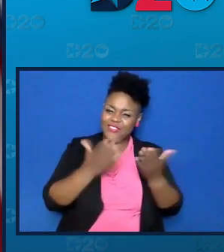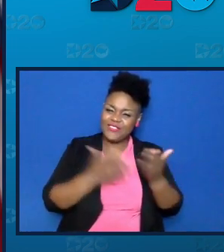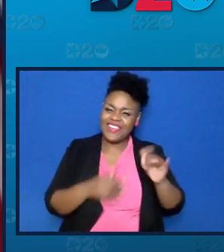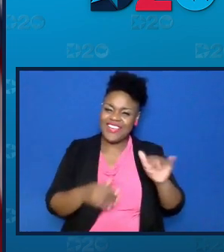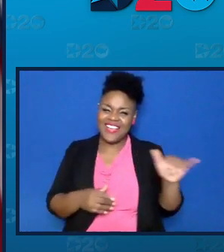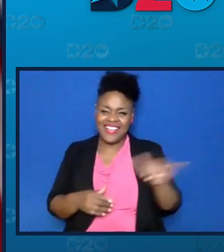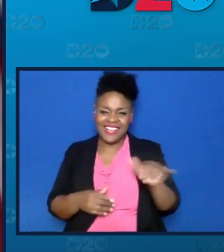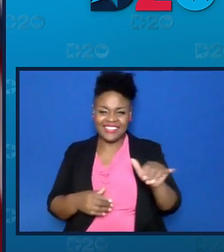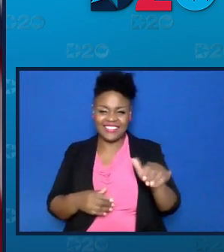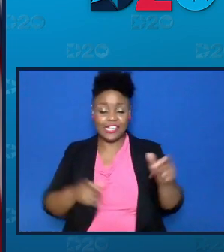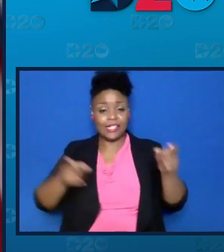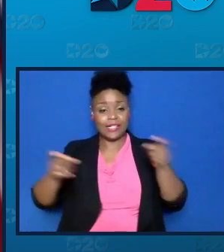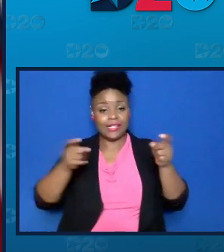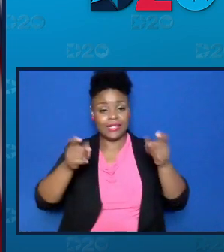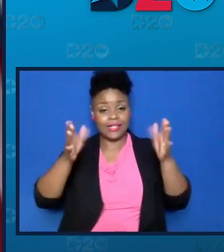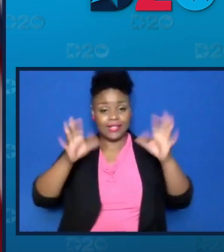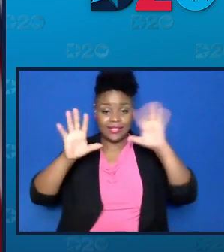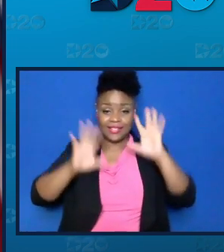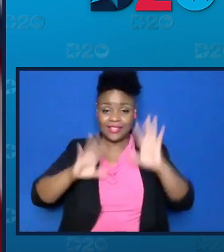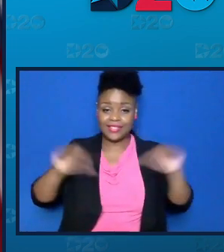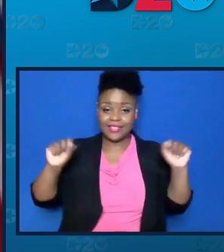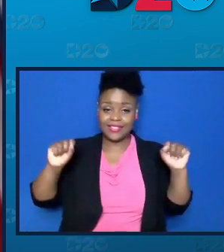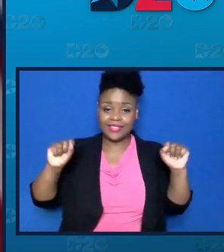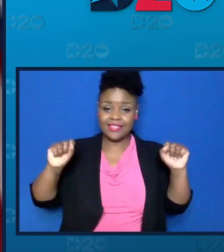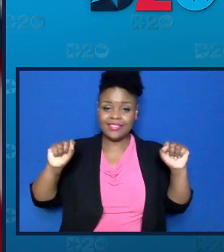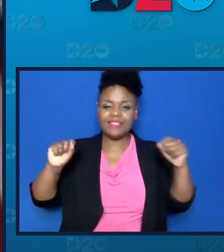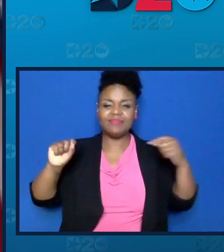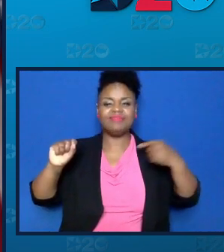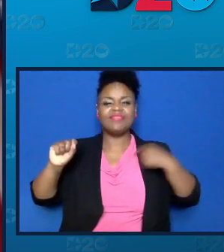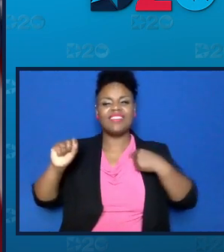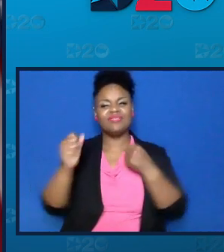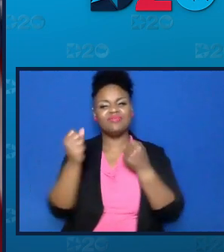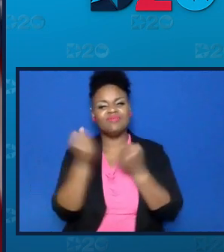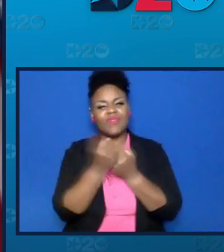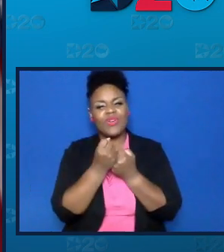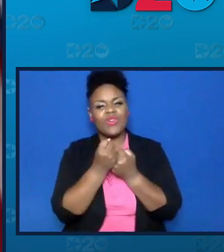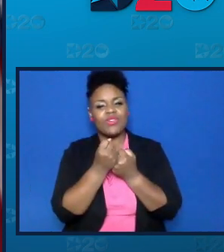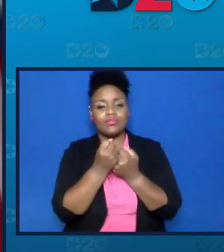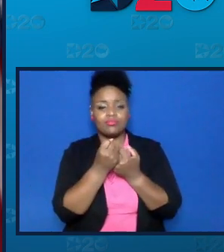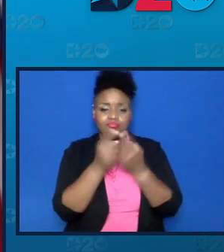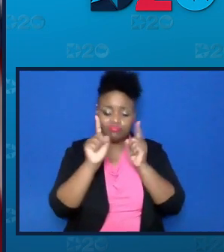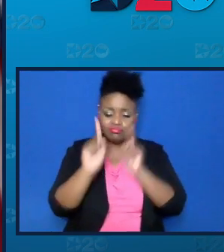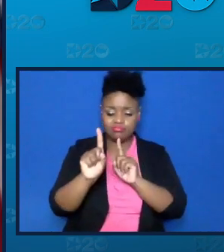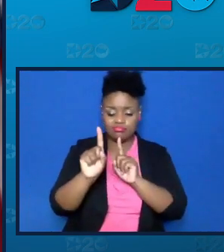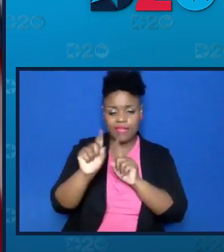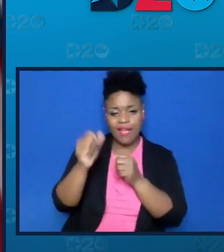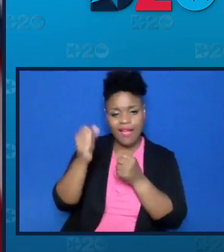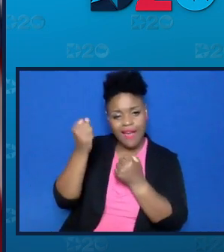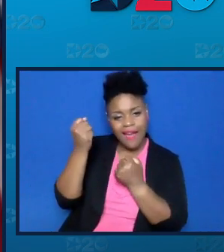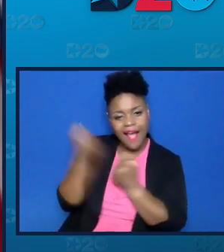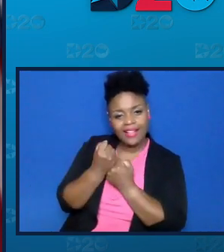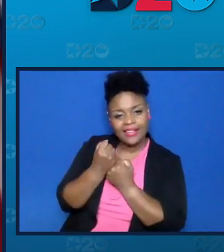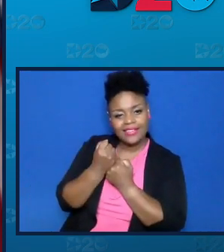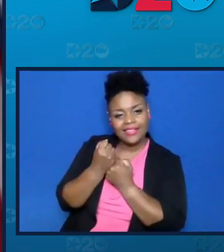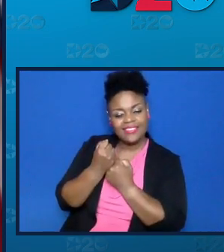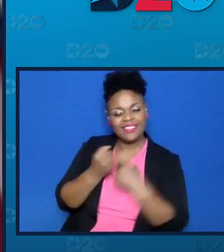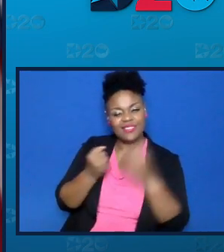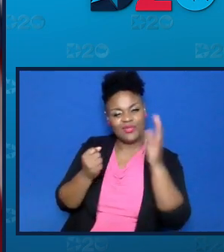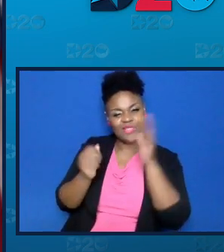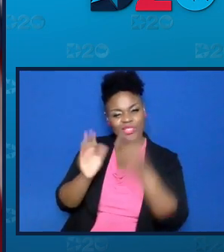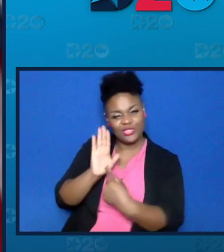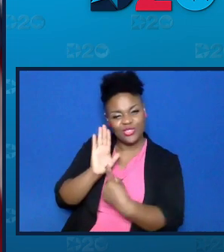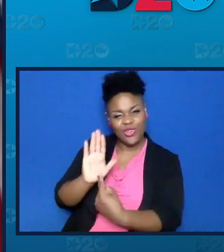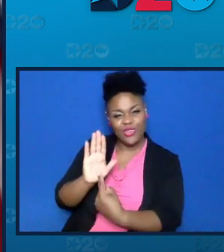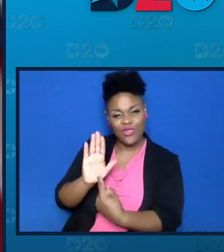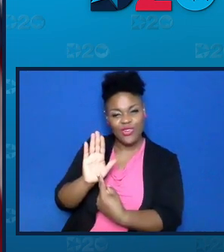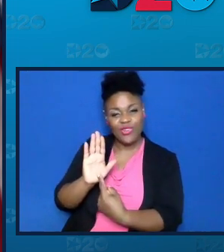I'll be a president who will stand with our allies and friends and make it clear to our adversaries the days of cozying up to dictators is